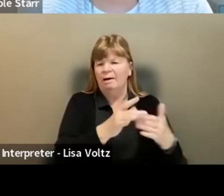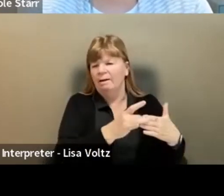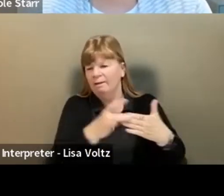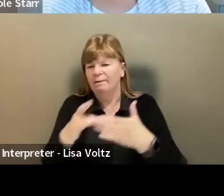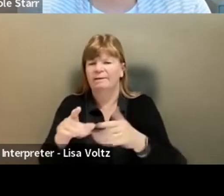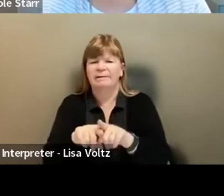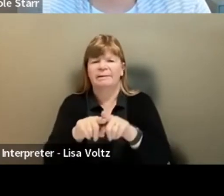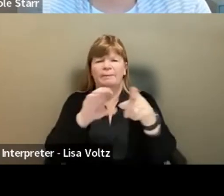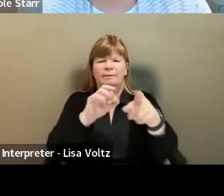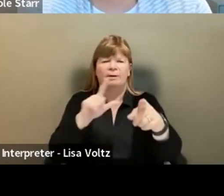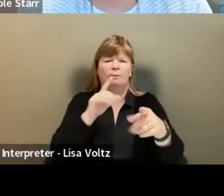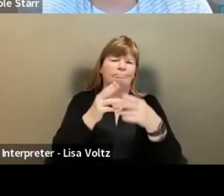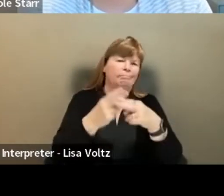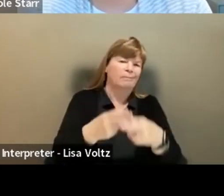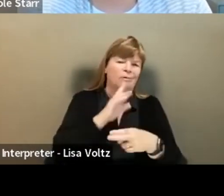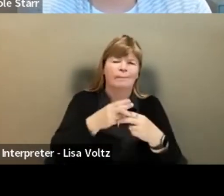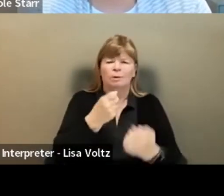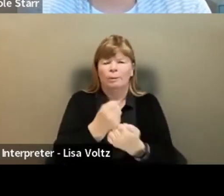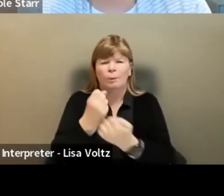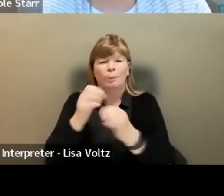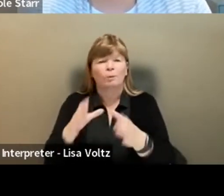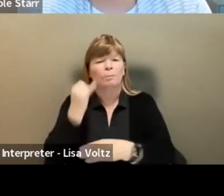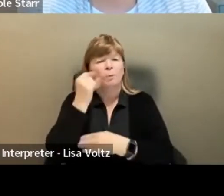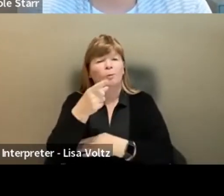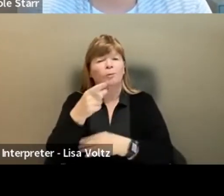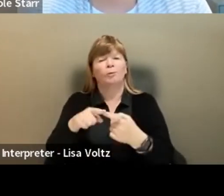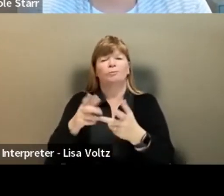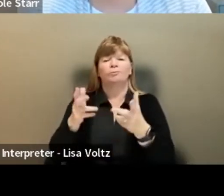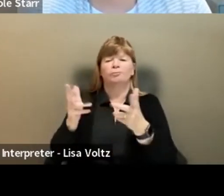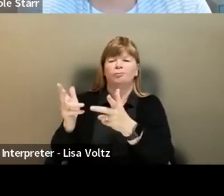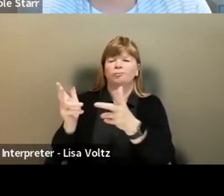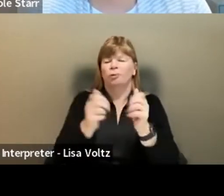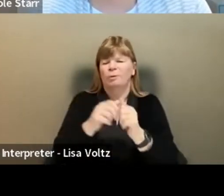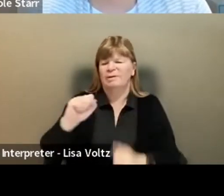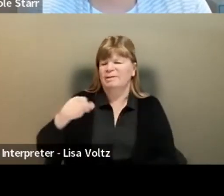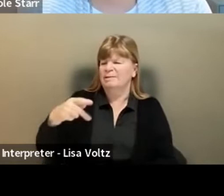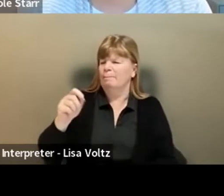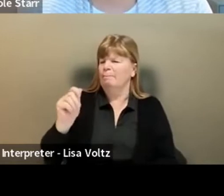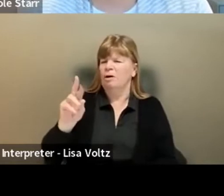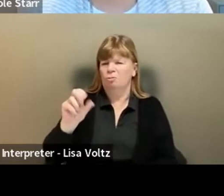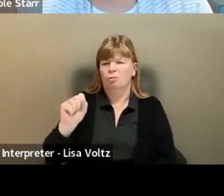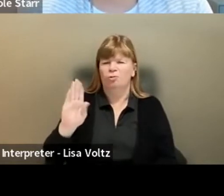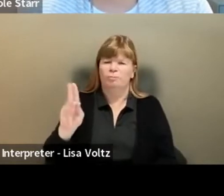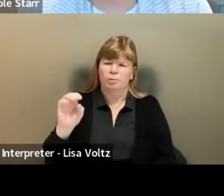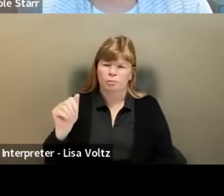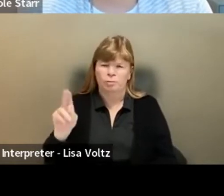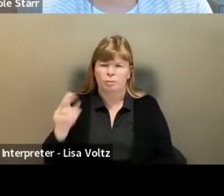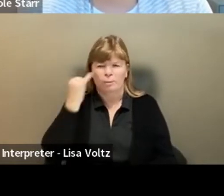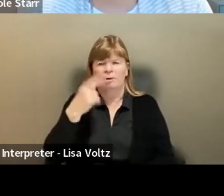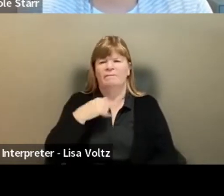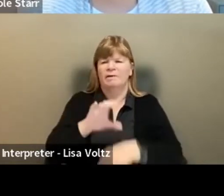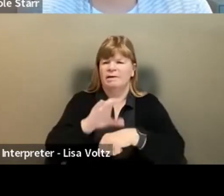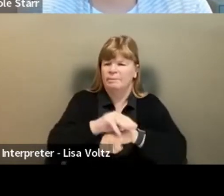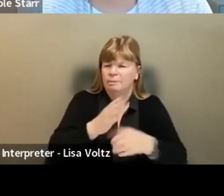mentioned, support groups. If you speak at, with a speakers bureau, if you have case management services,